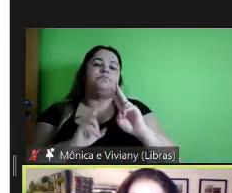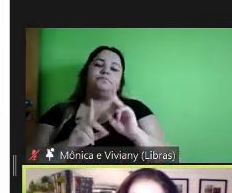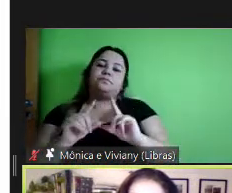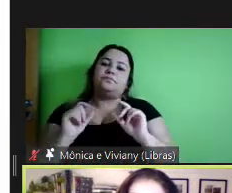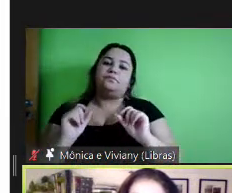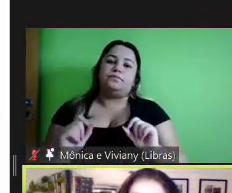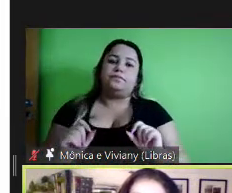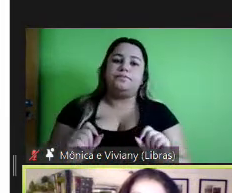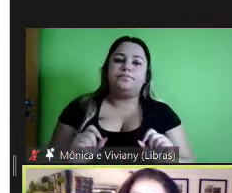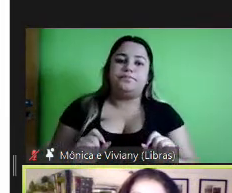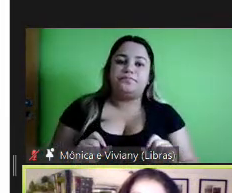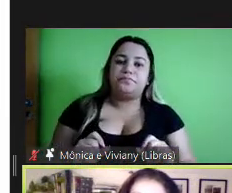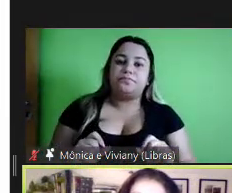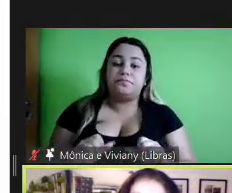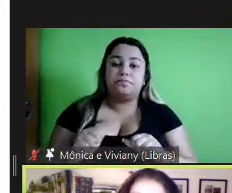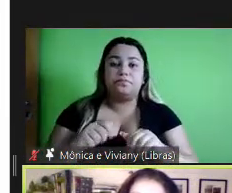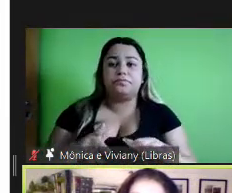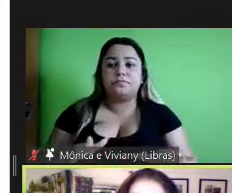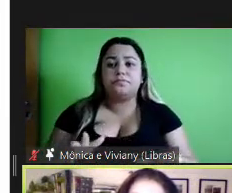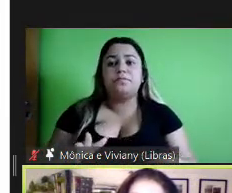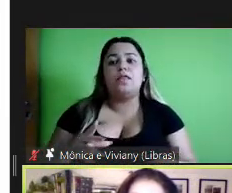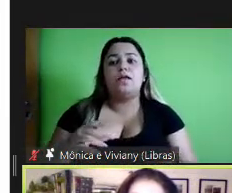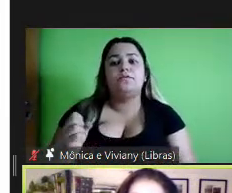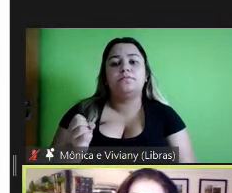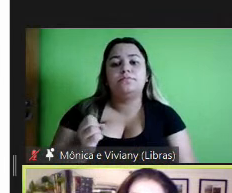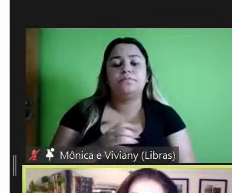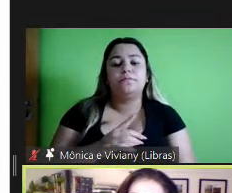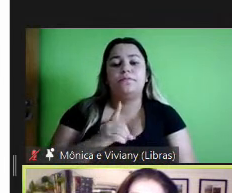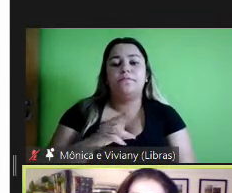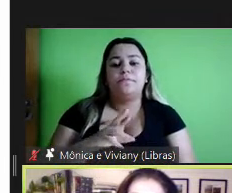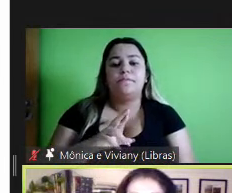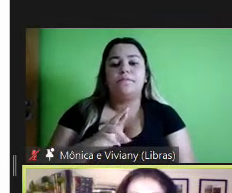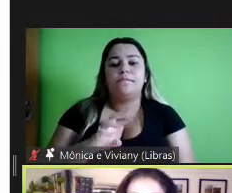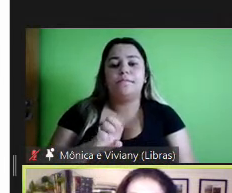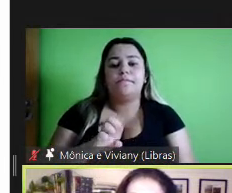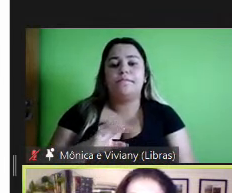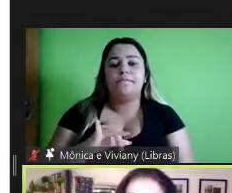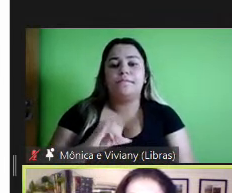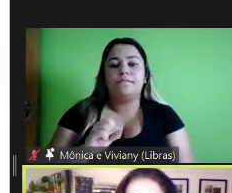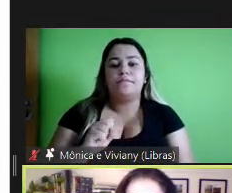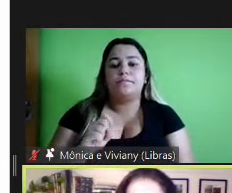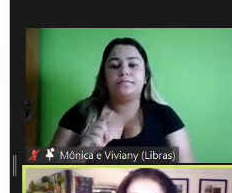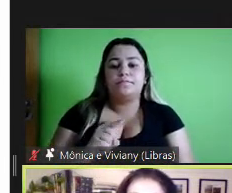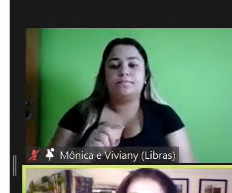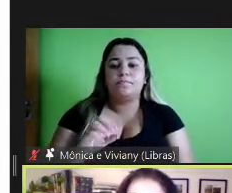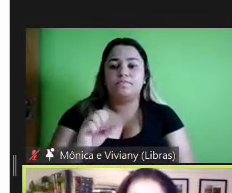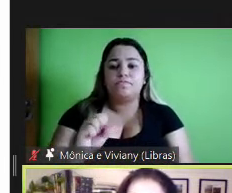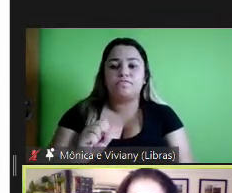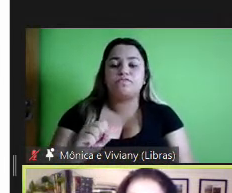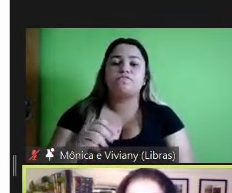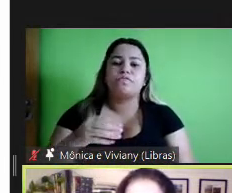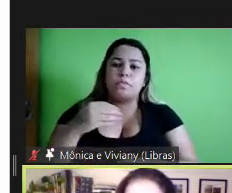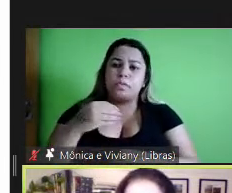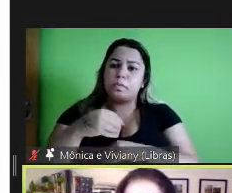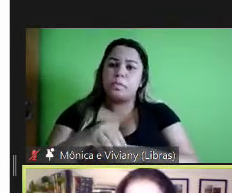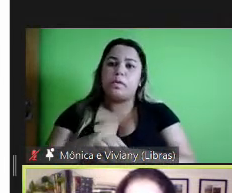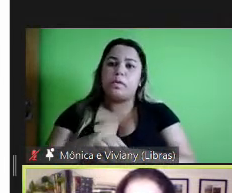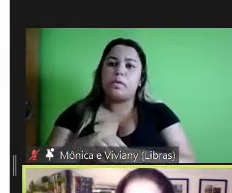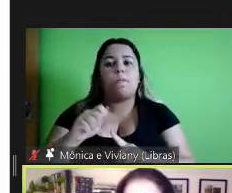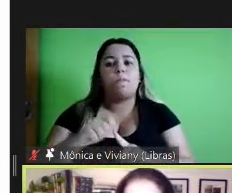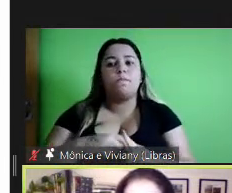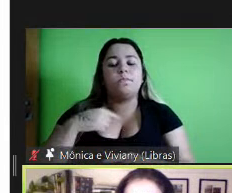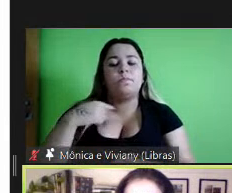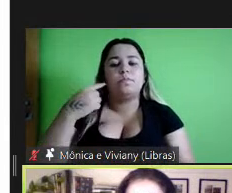guidelines. And even though the Canadian guidelines were launched just months into the COVID pandemic, the guideline was the #1